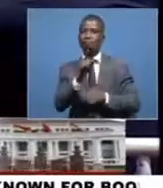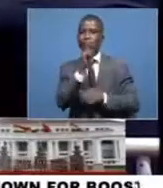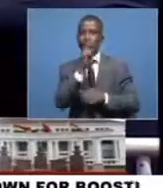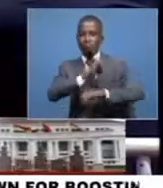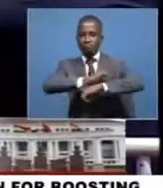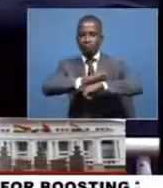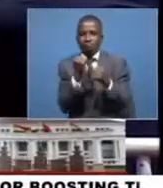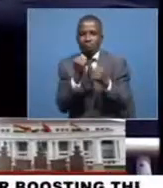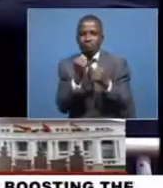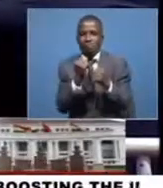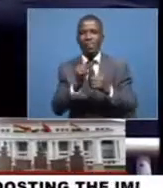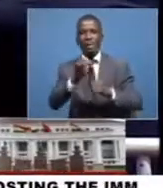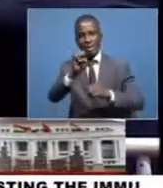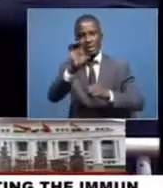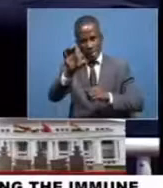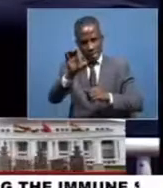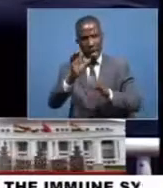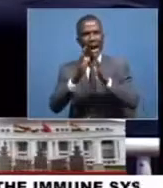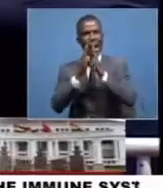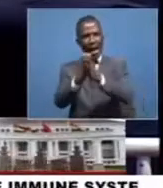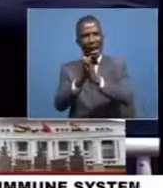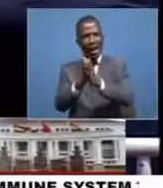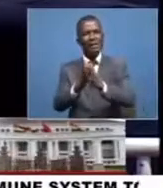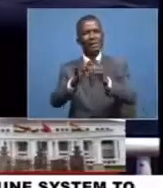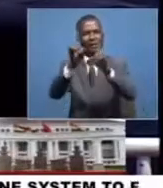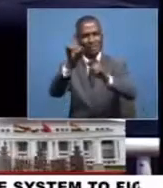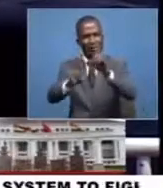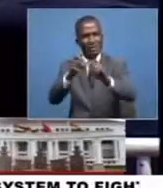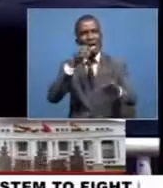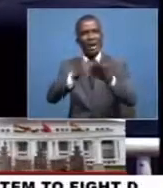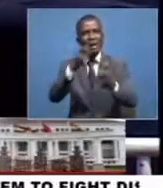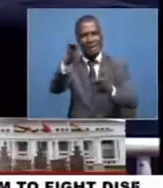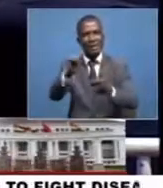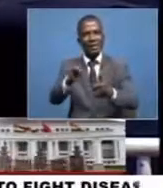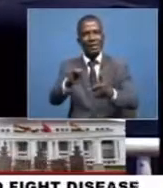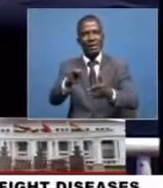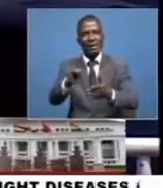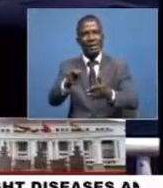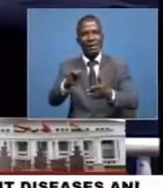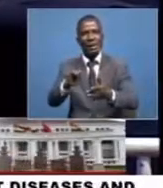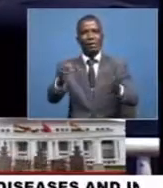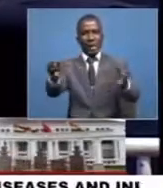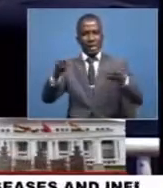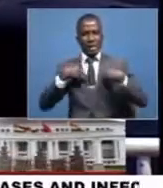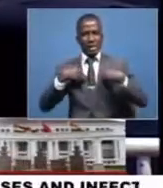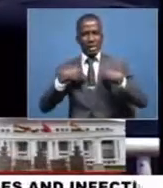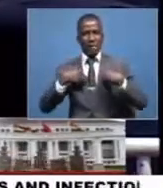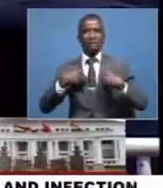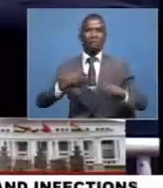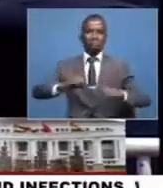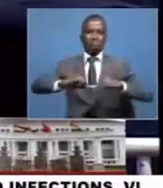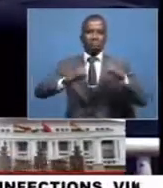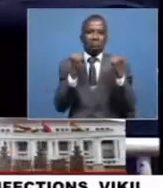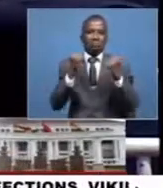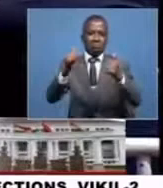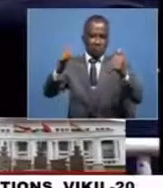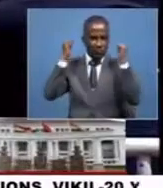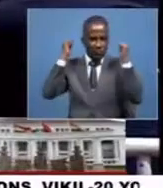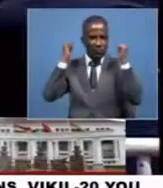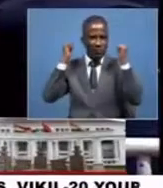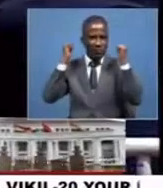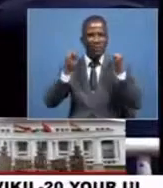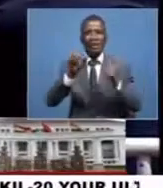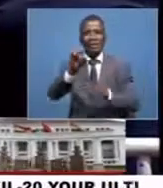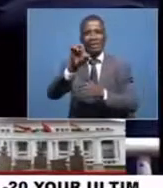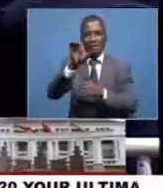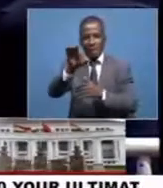We have an EC that was served with an application or a notice to admit facts. They refused. We have an